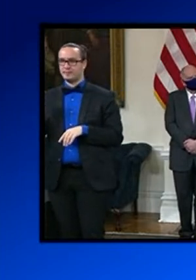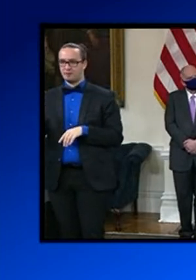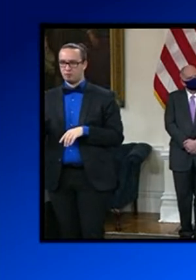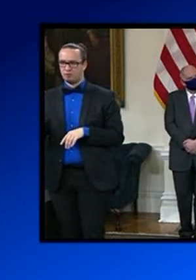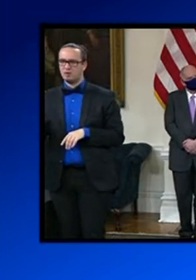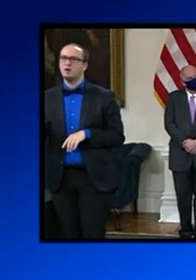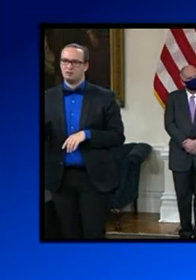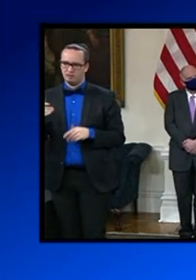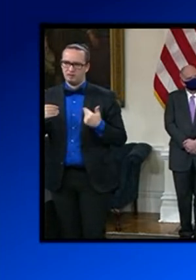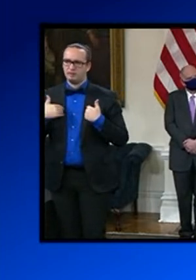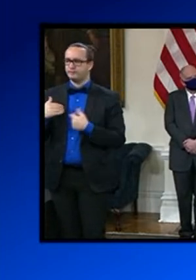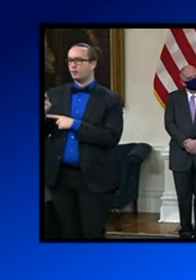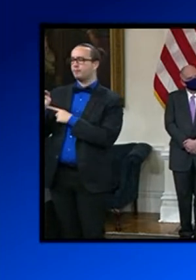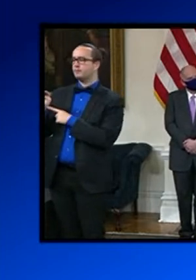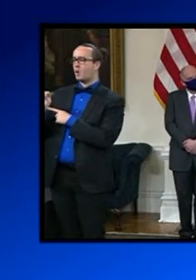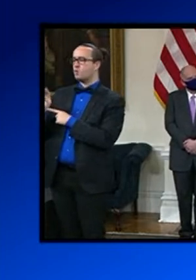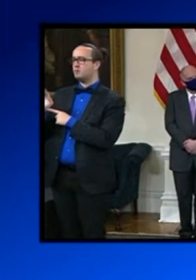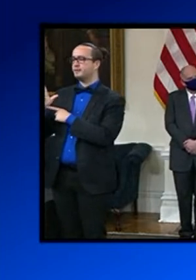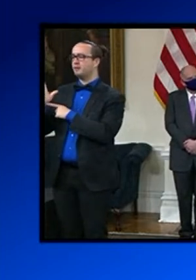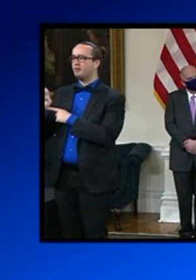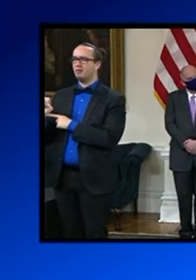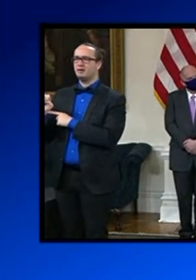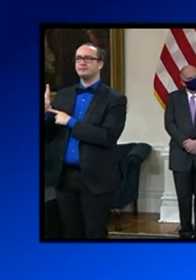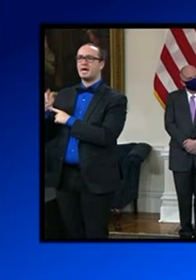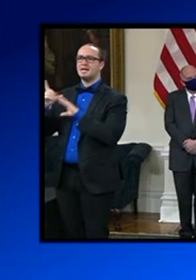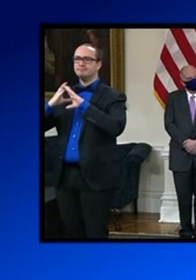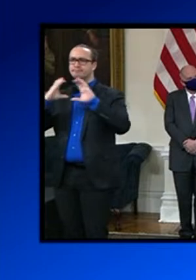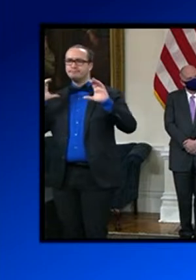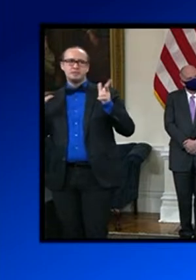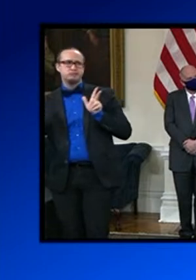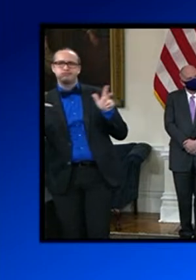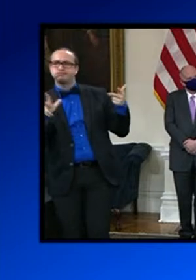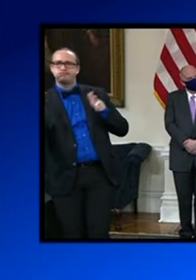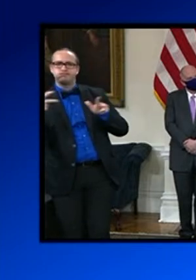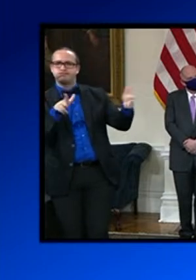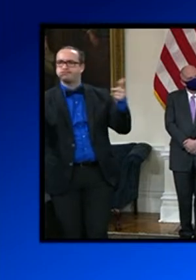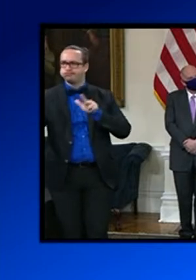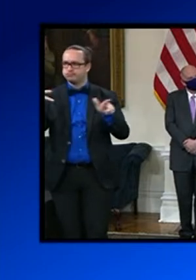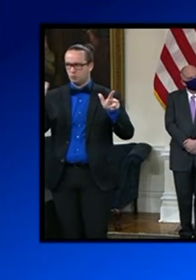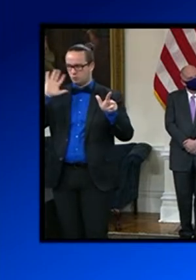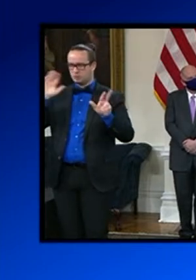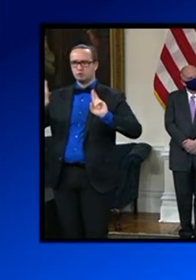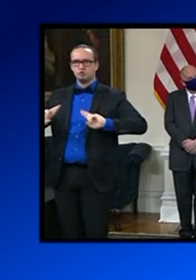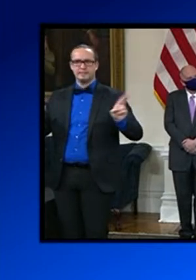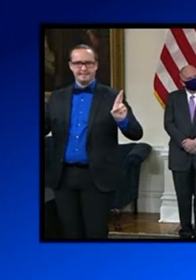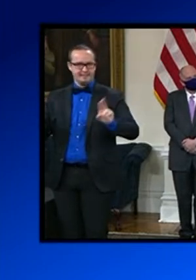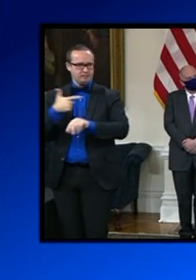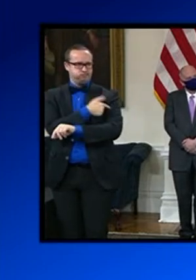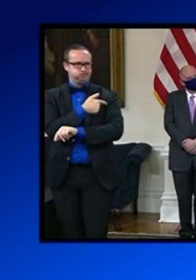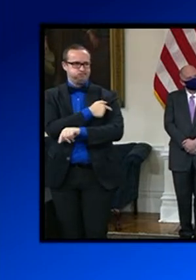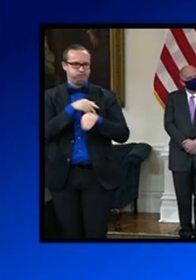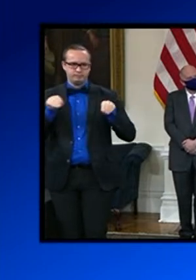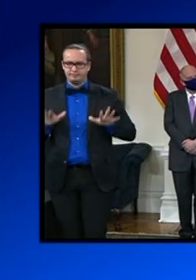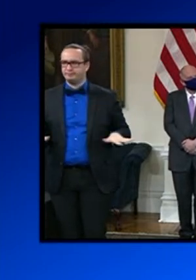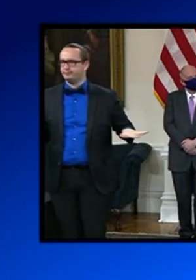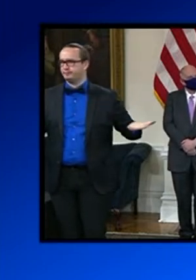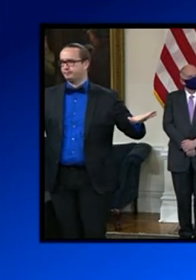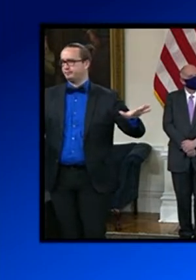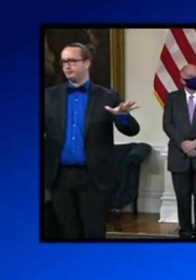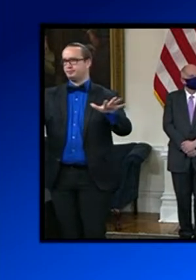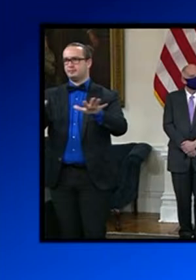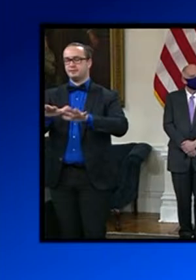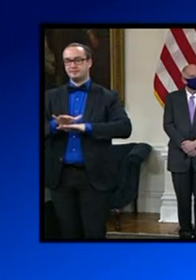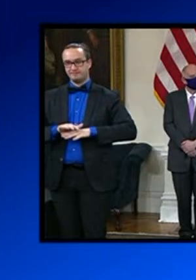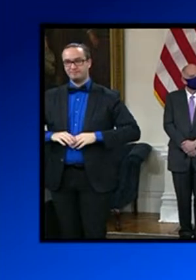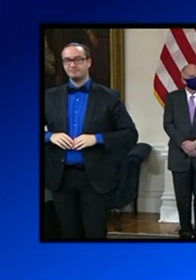visits to include La Clinica, Casa de Maryland, the Muslim Community Center in Montgomery County, to name a few.